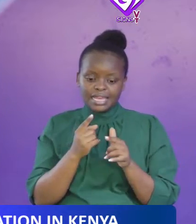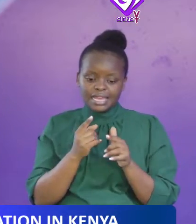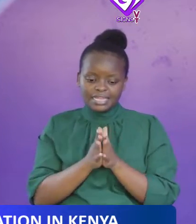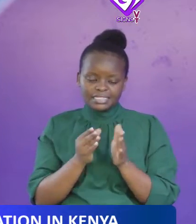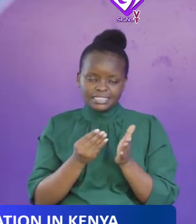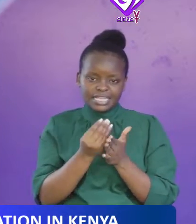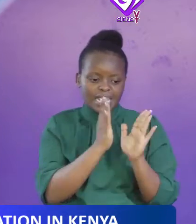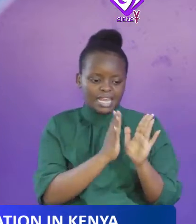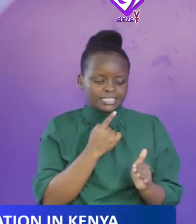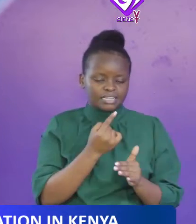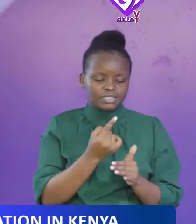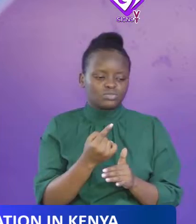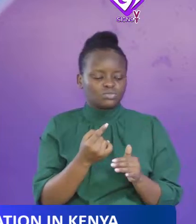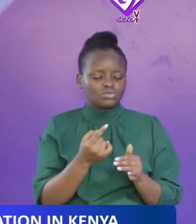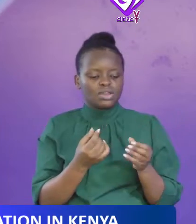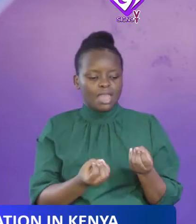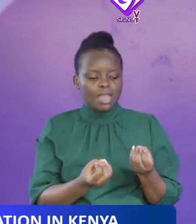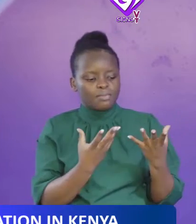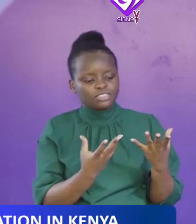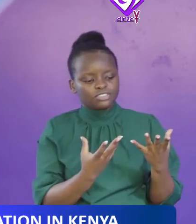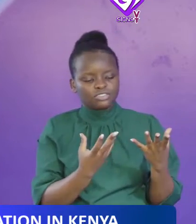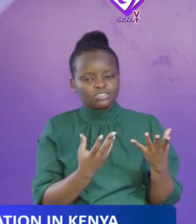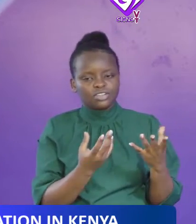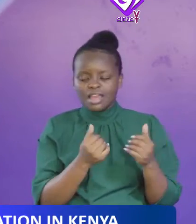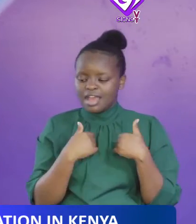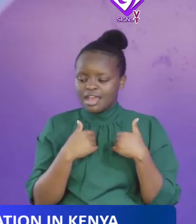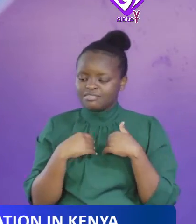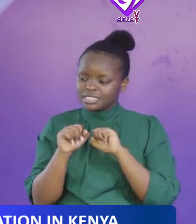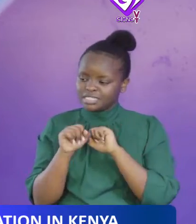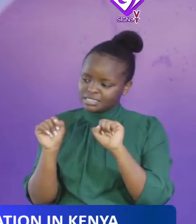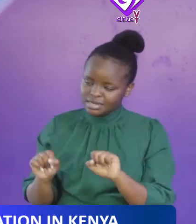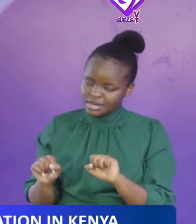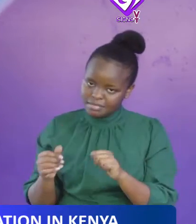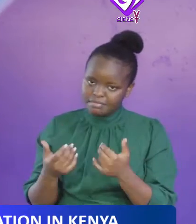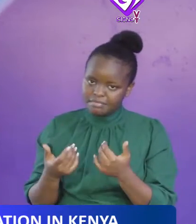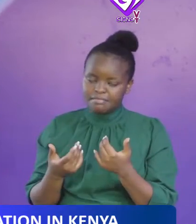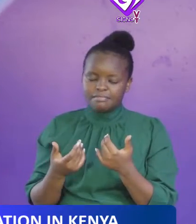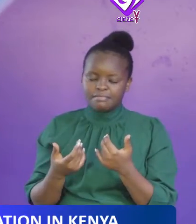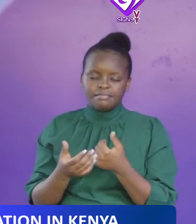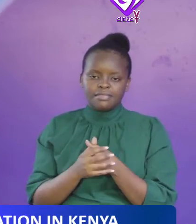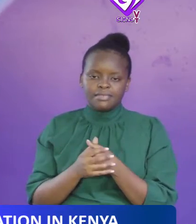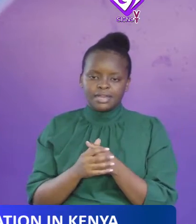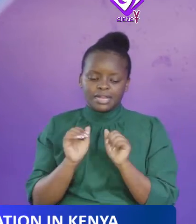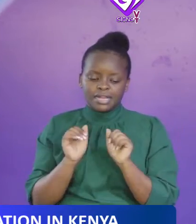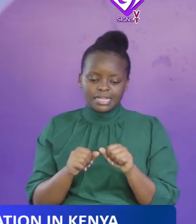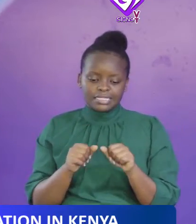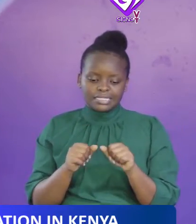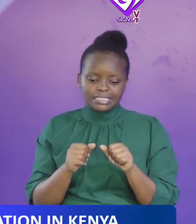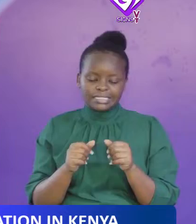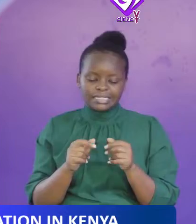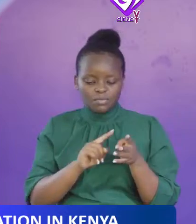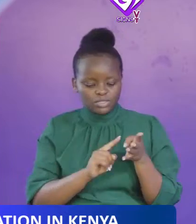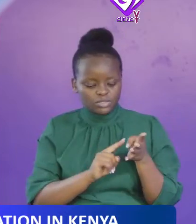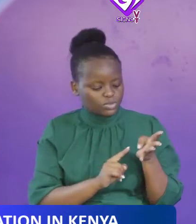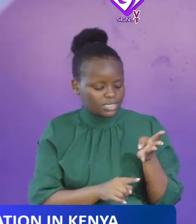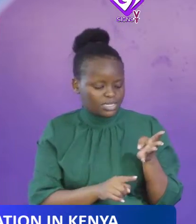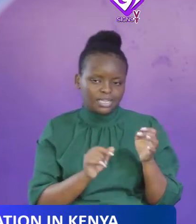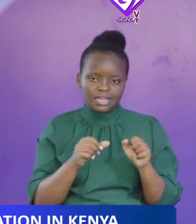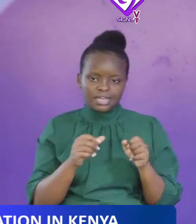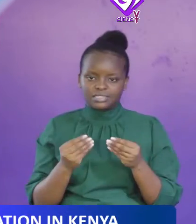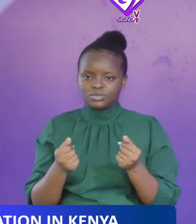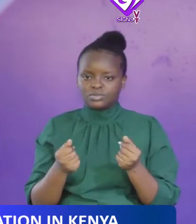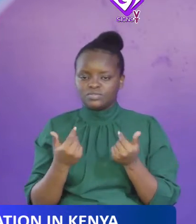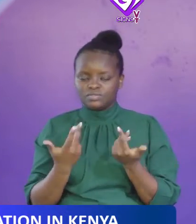this is how much it's going to cost you. And it has a system issue, but I can assist you, take it to 1, 2, 3 mechanics who can sort you